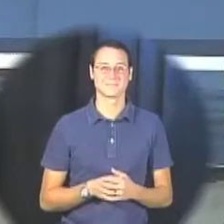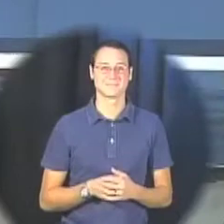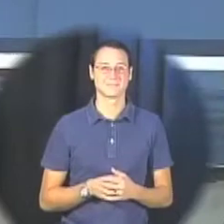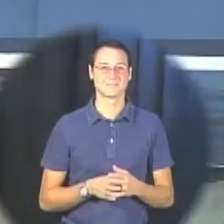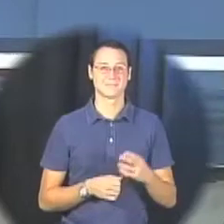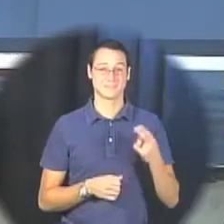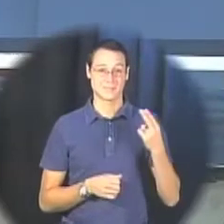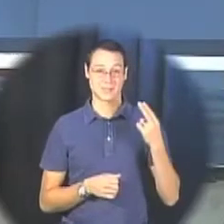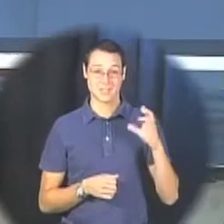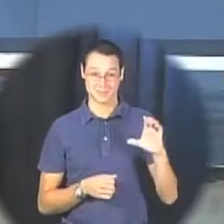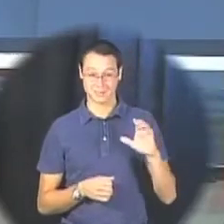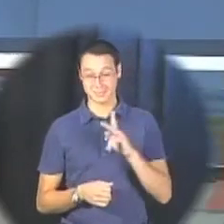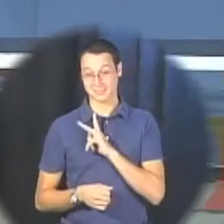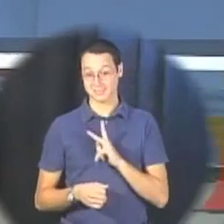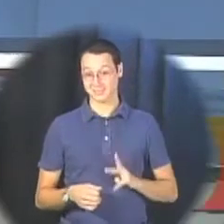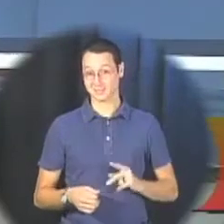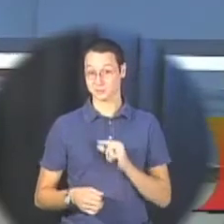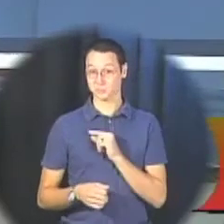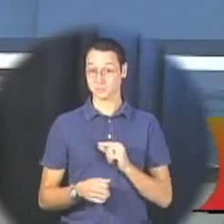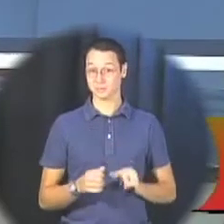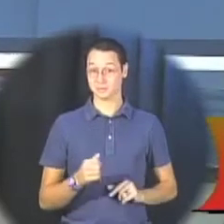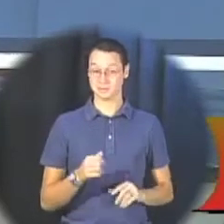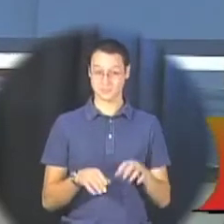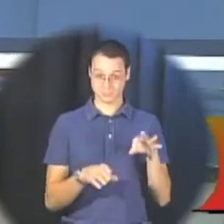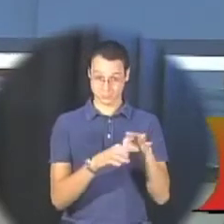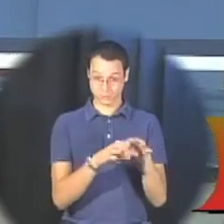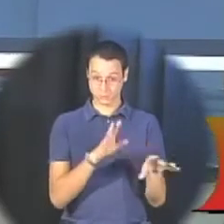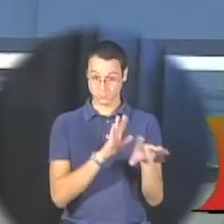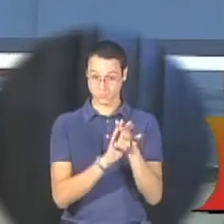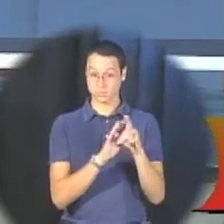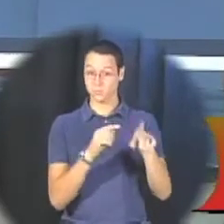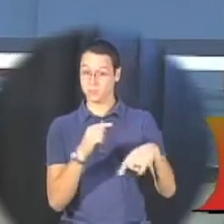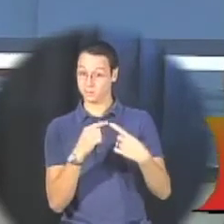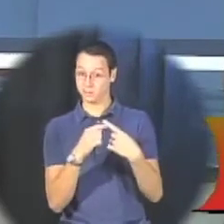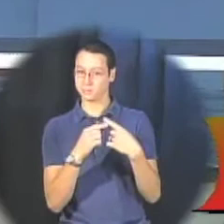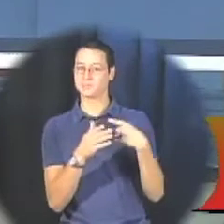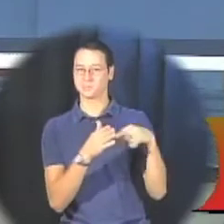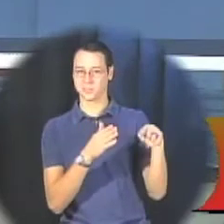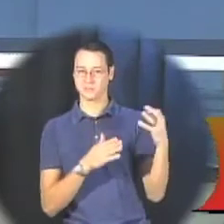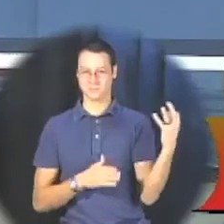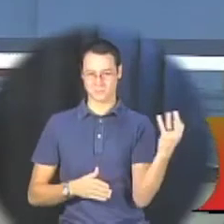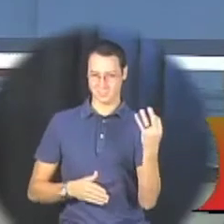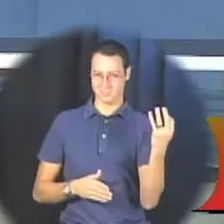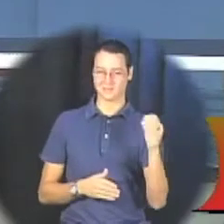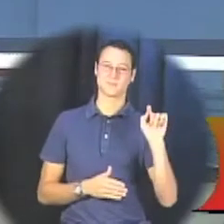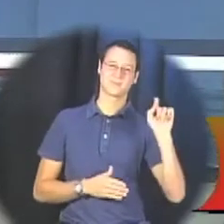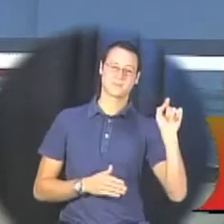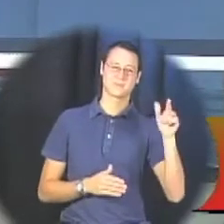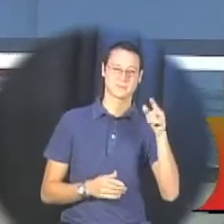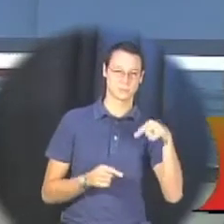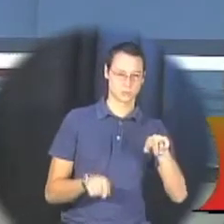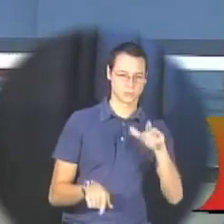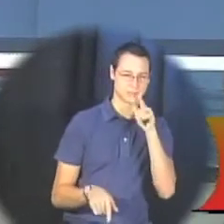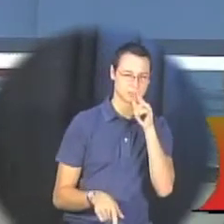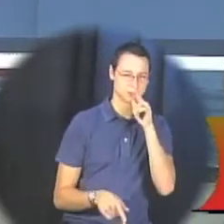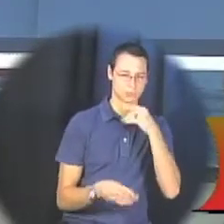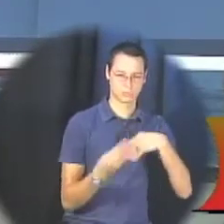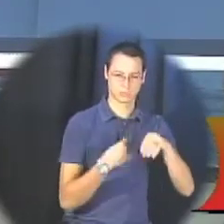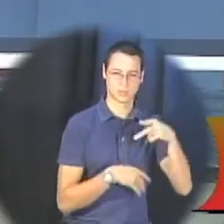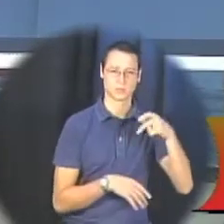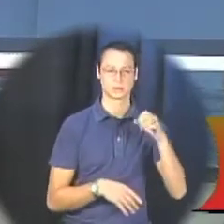Homecoming King and Queen voting will be this Friday, October 5th, during both lunches in front of the training post. All are encouraged to